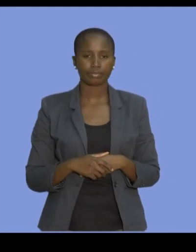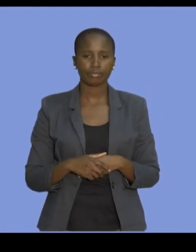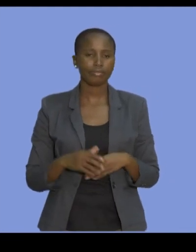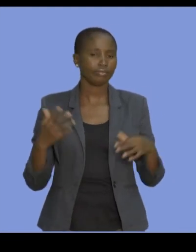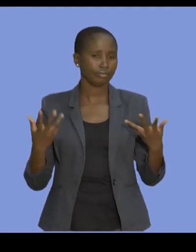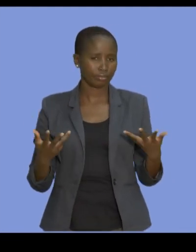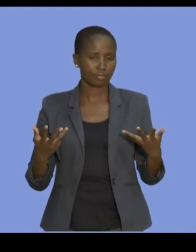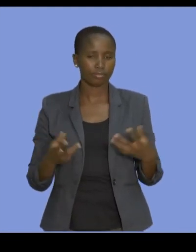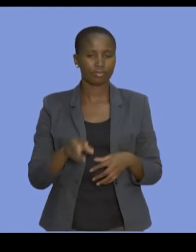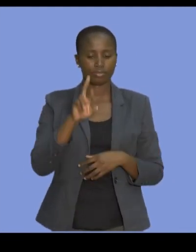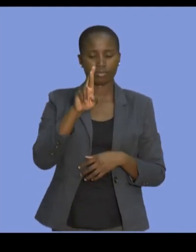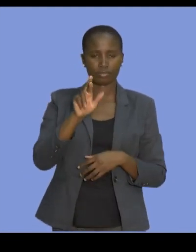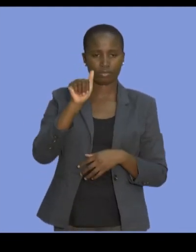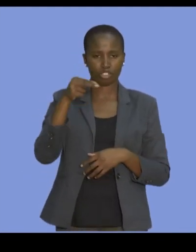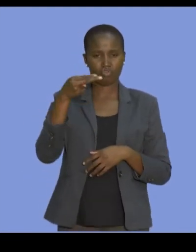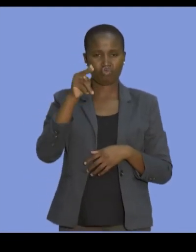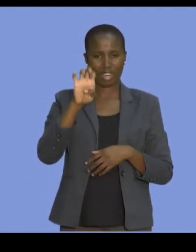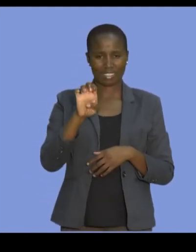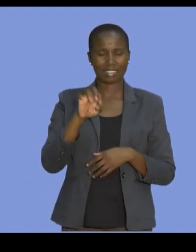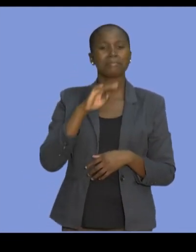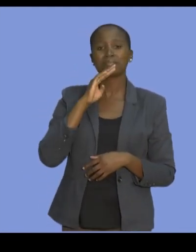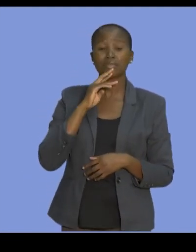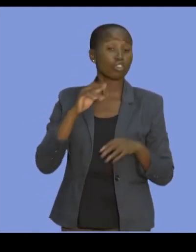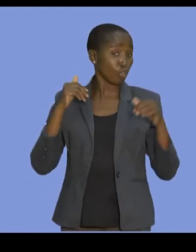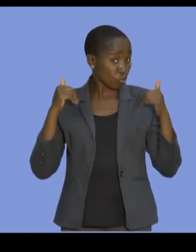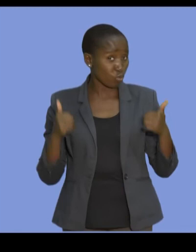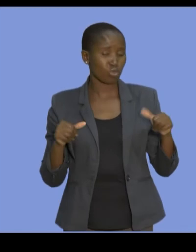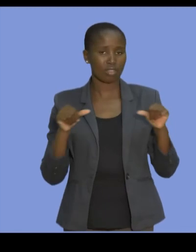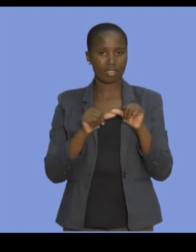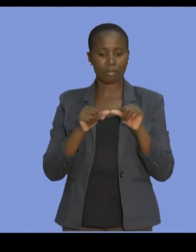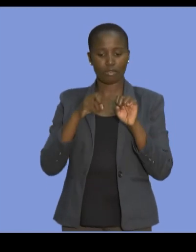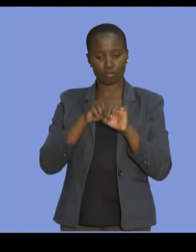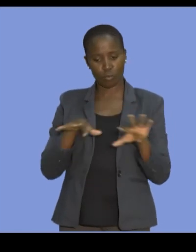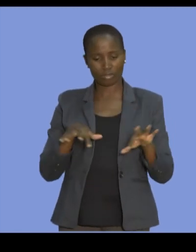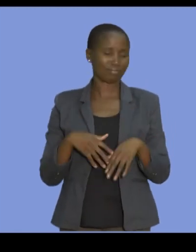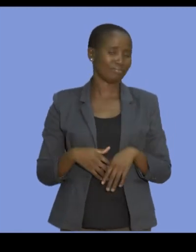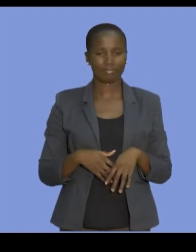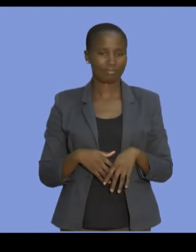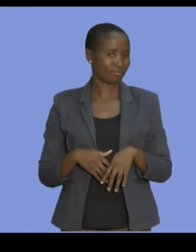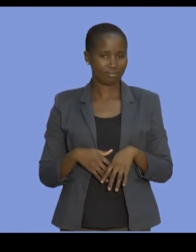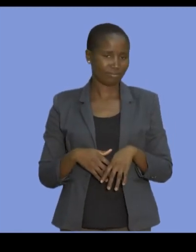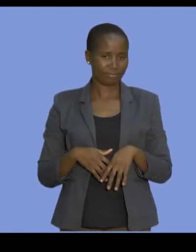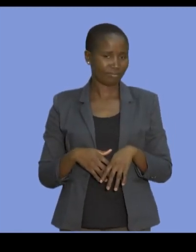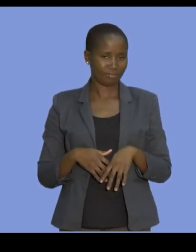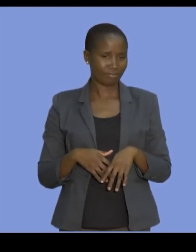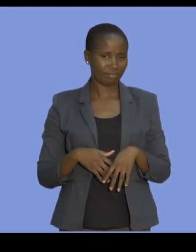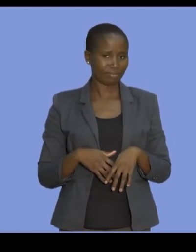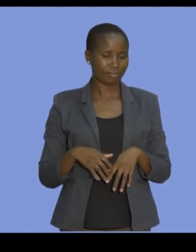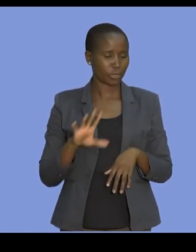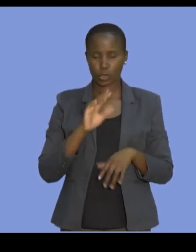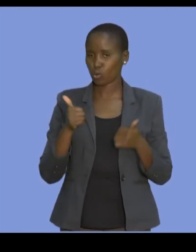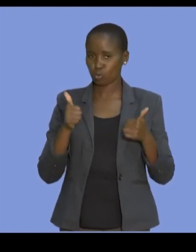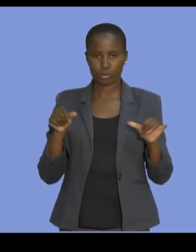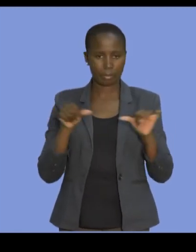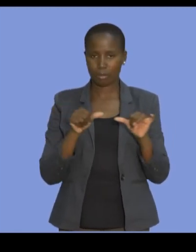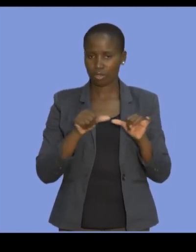So range is not a good measure of spread. That's what I was saying. So the range is not a good measure of